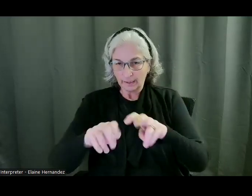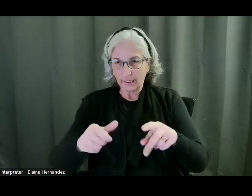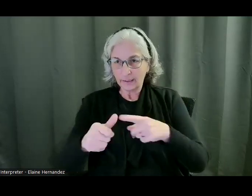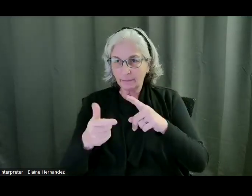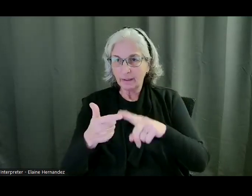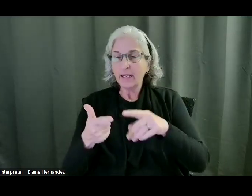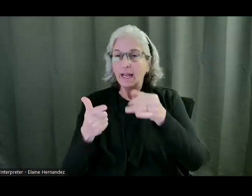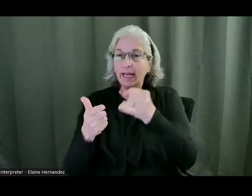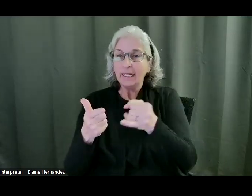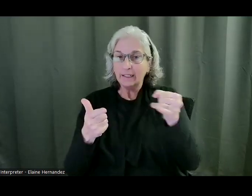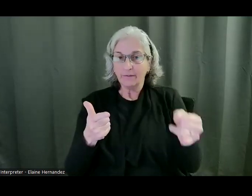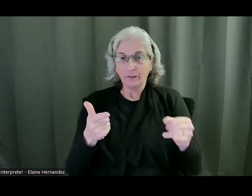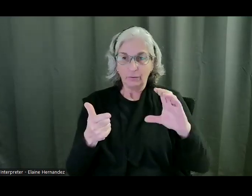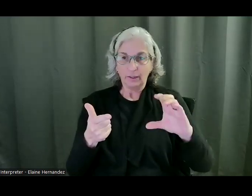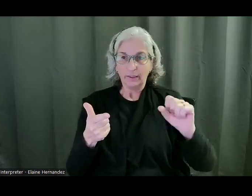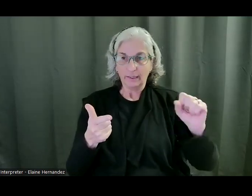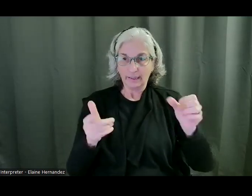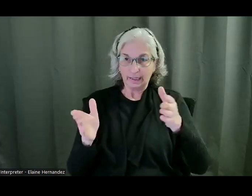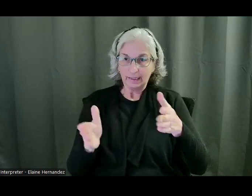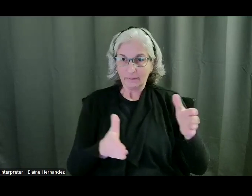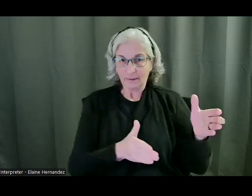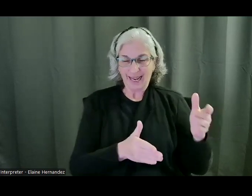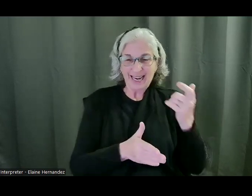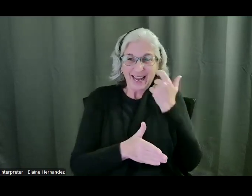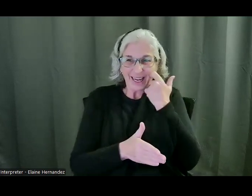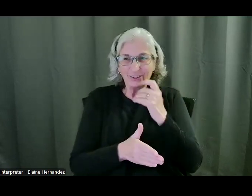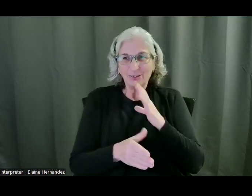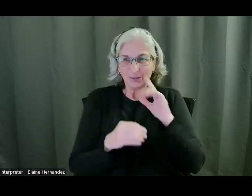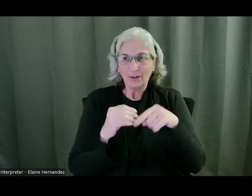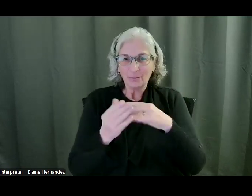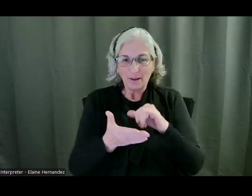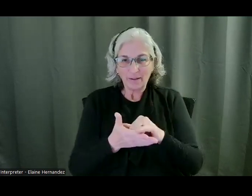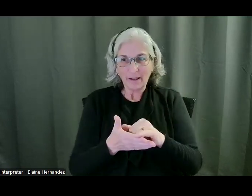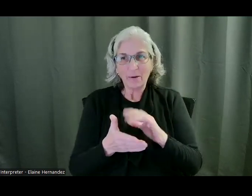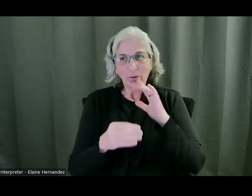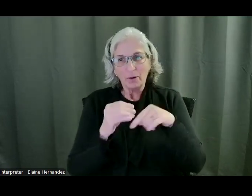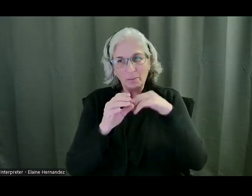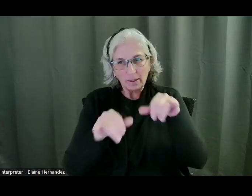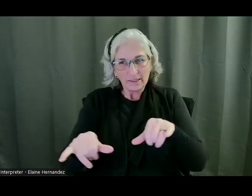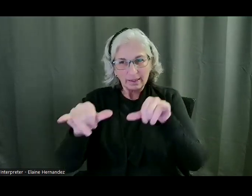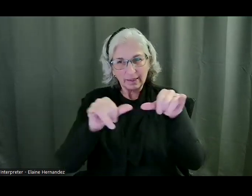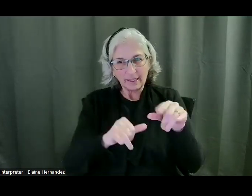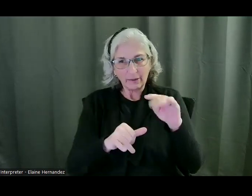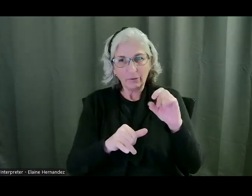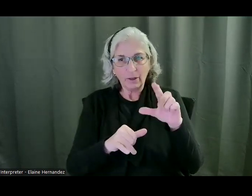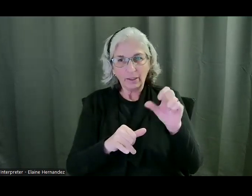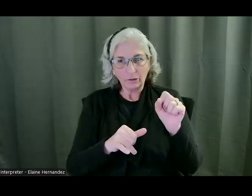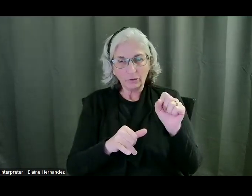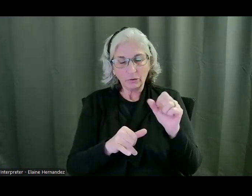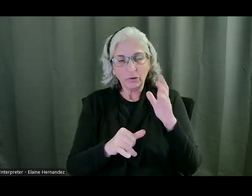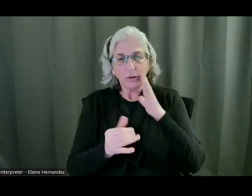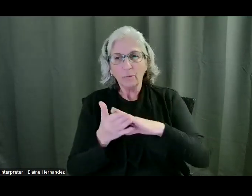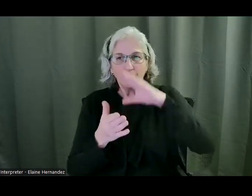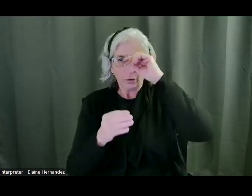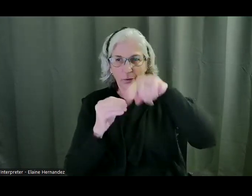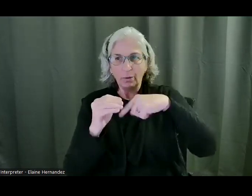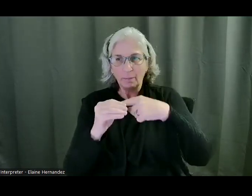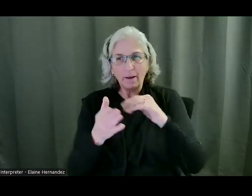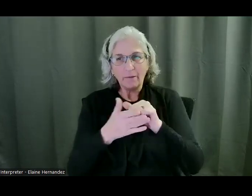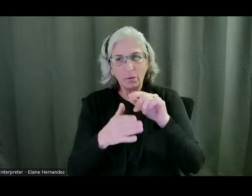plan. I just had mentioned this a couple bullets ago in terms of some of the standardized tools that we talked about, and you're going to learn a lot more about